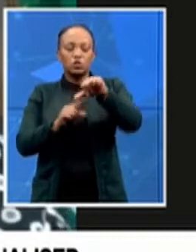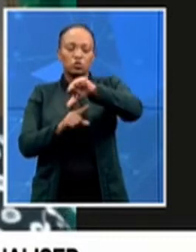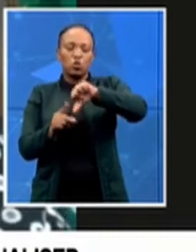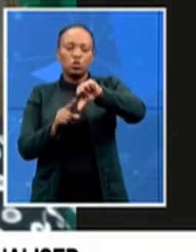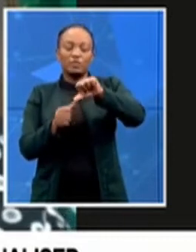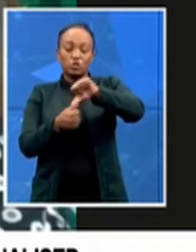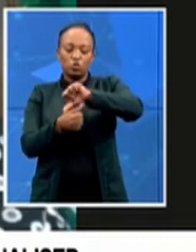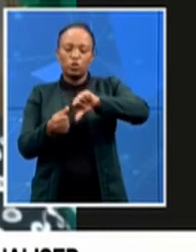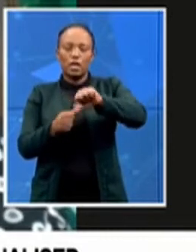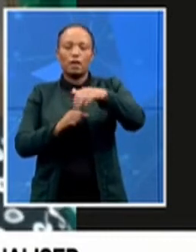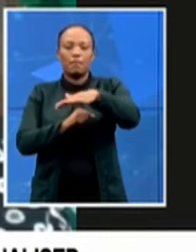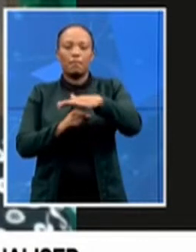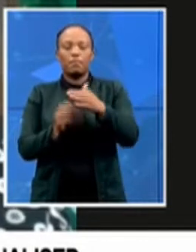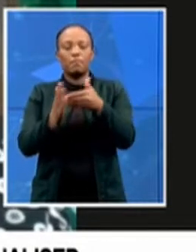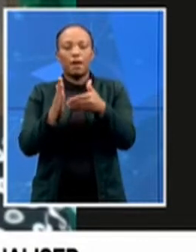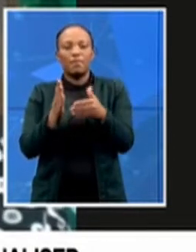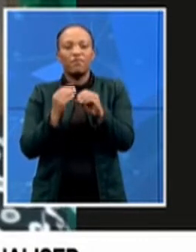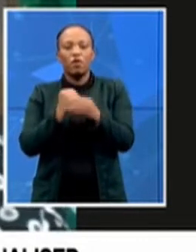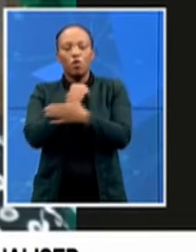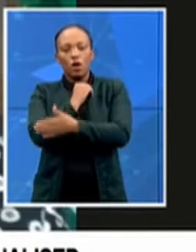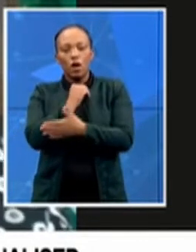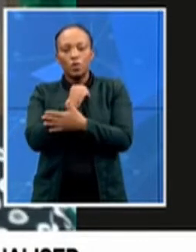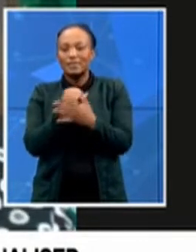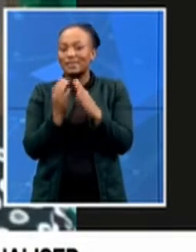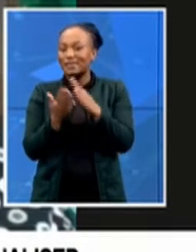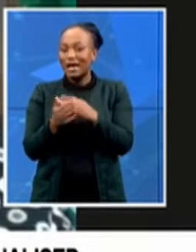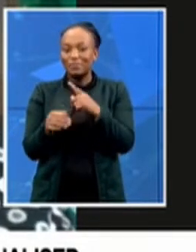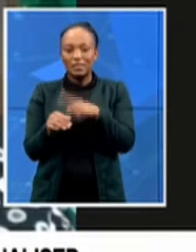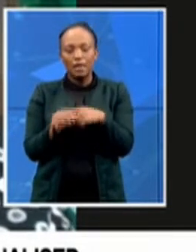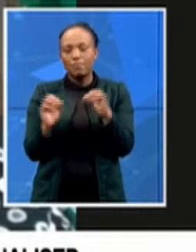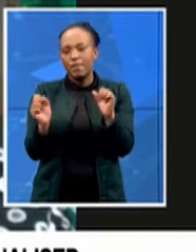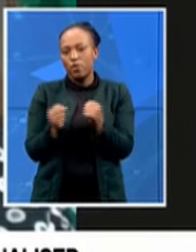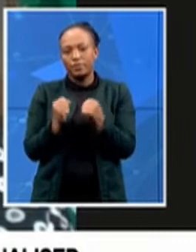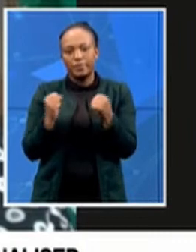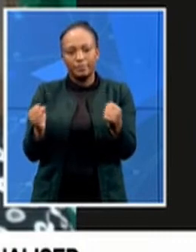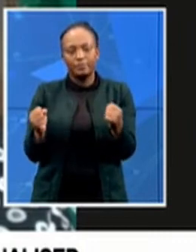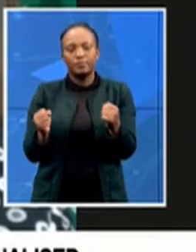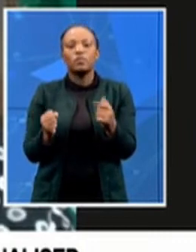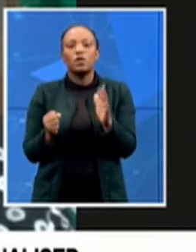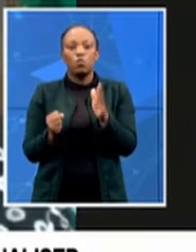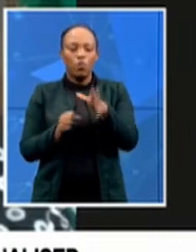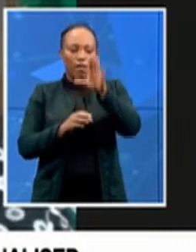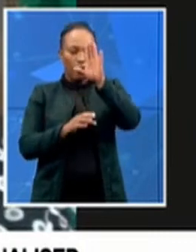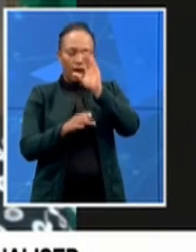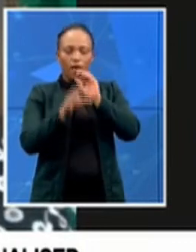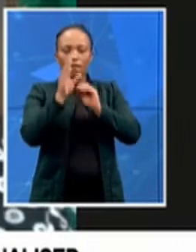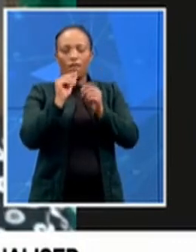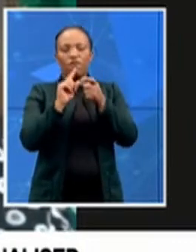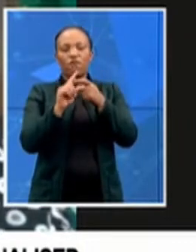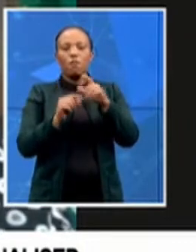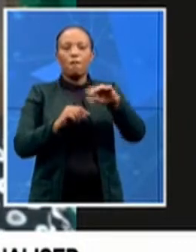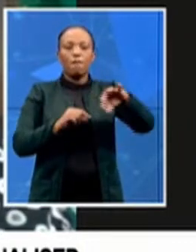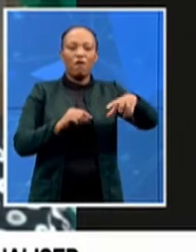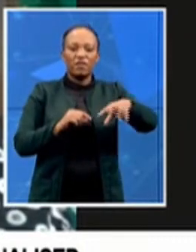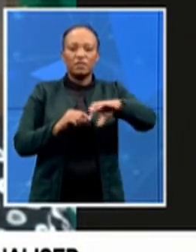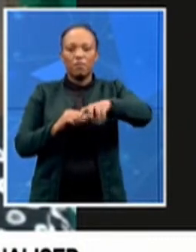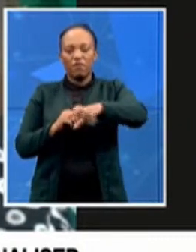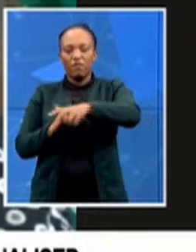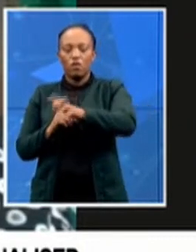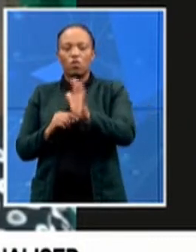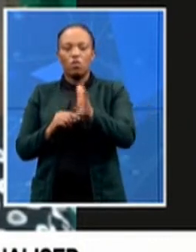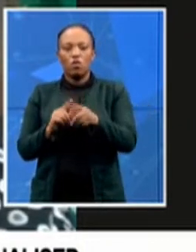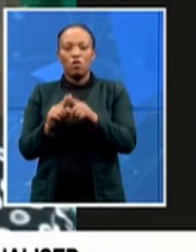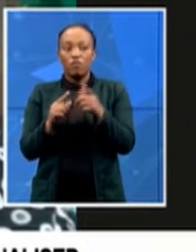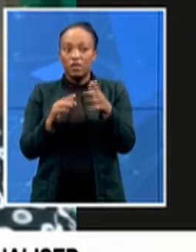are unavoidable. There are lessons that we are going to learn from some of the provinces in taking a deep dive in what they've been able to do to contain and manage